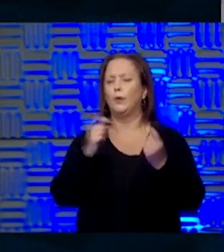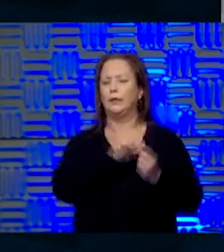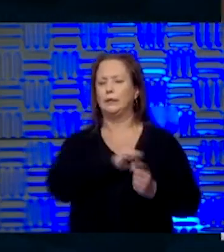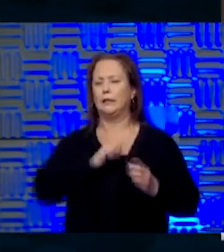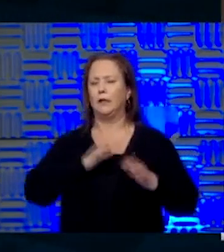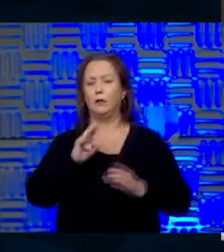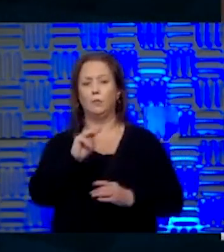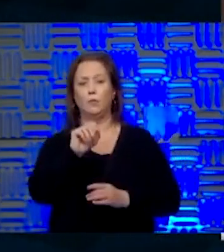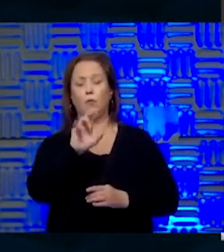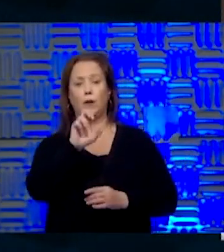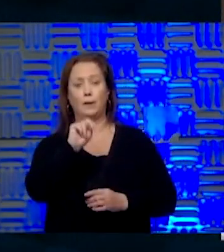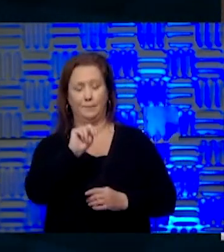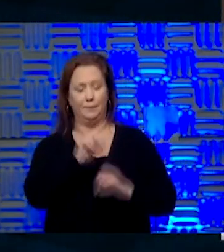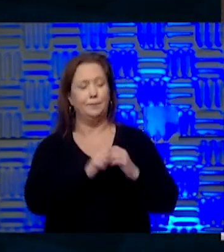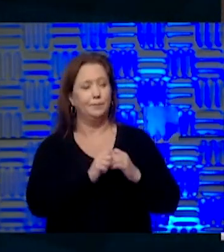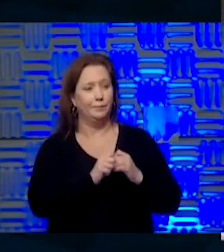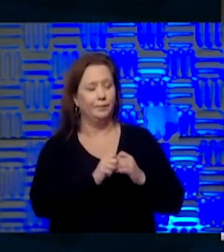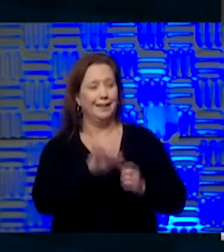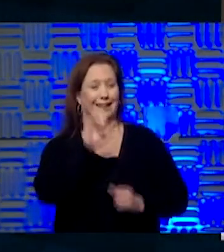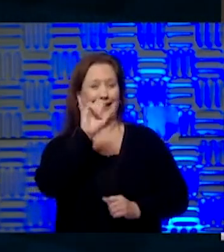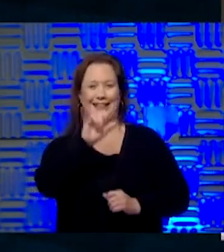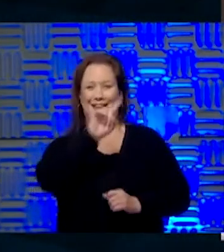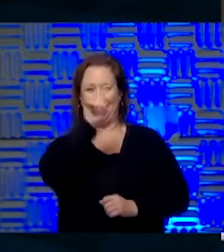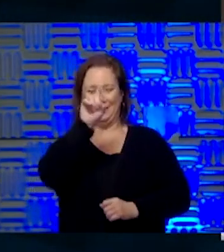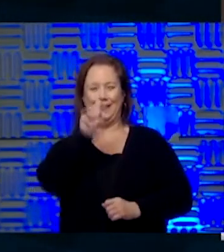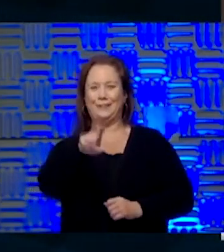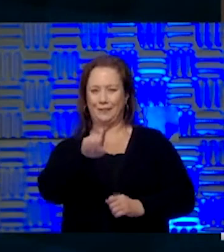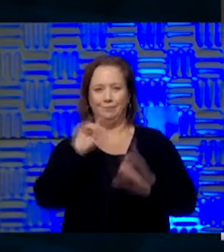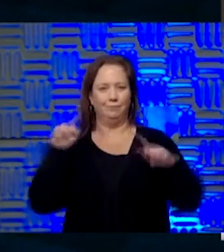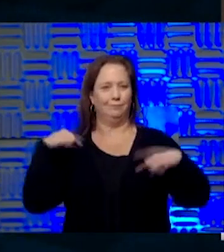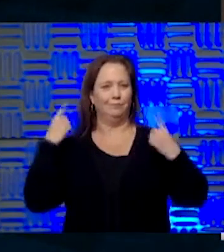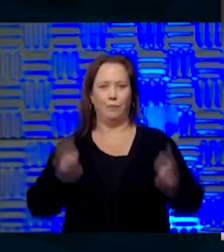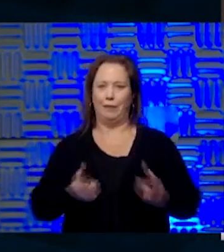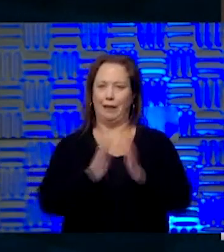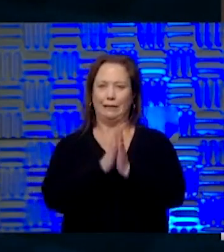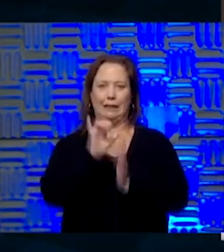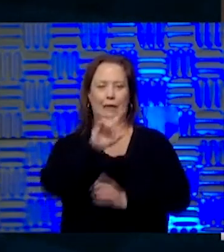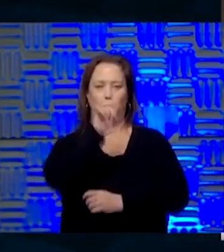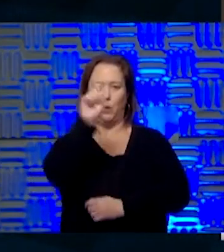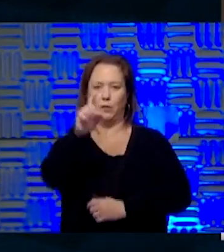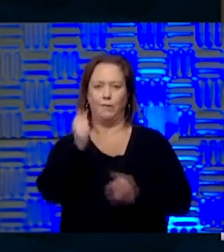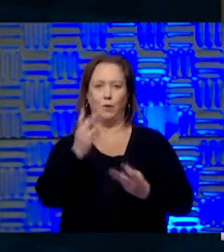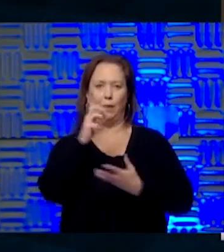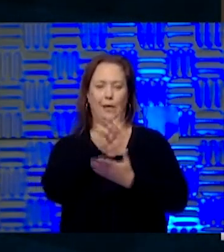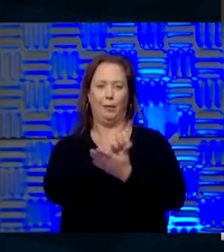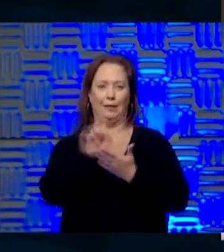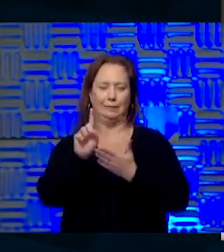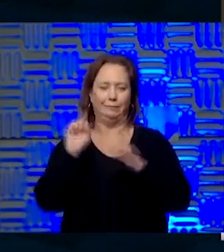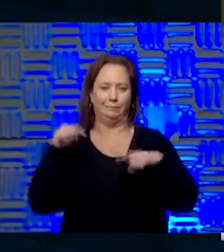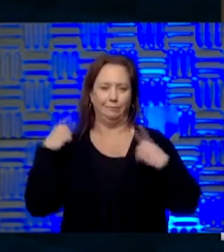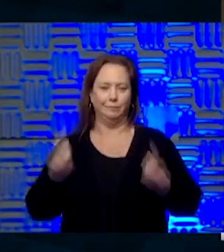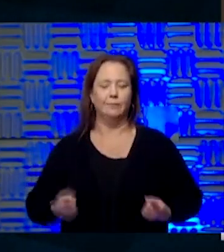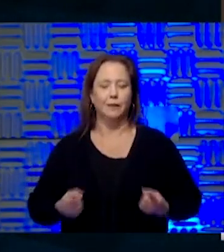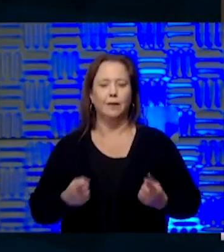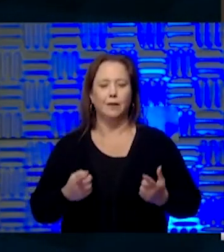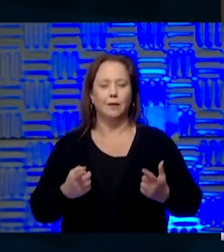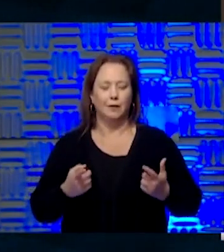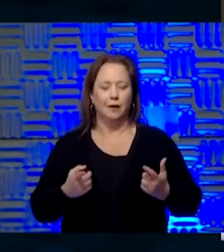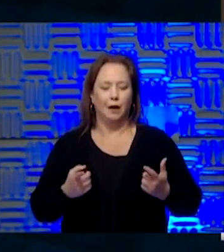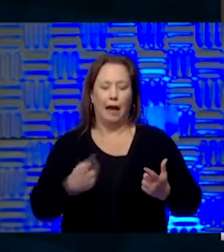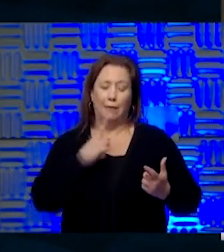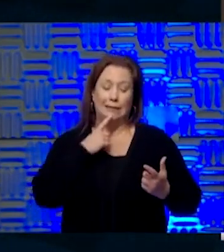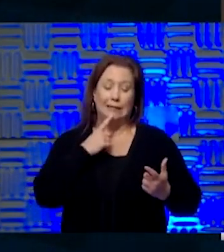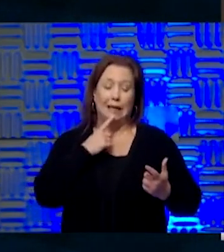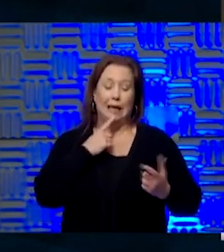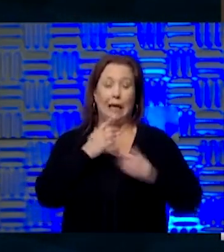That is a question that is prevalent and has been for weeks. First of all, I would say that we have